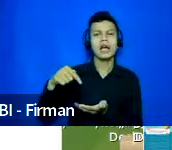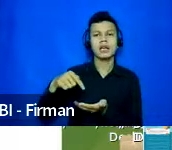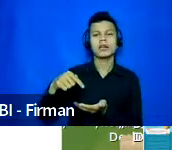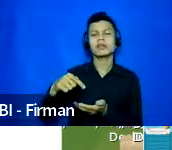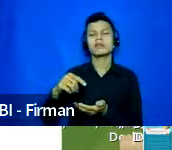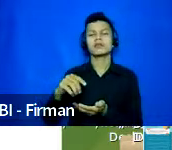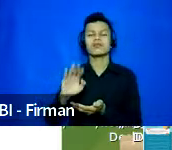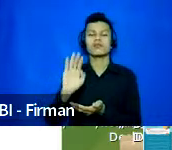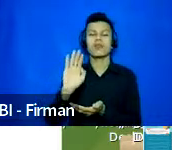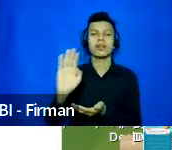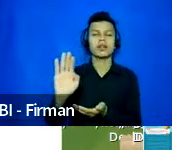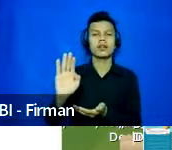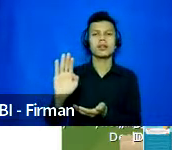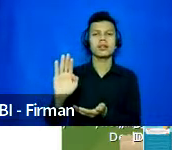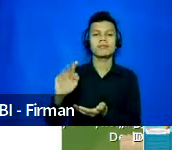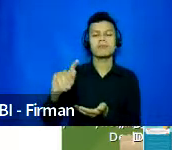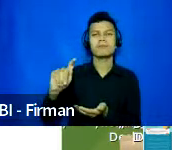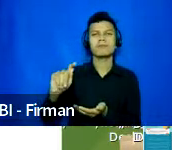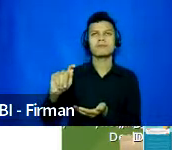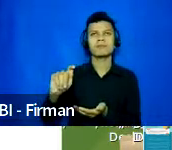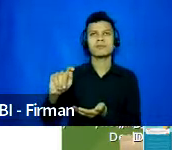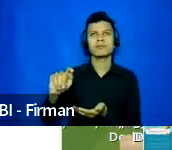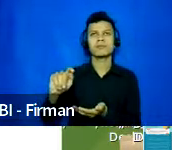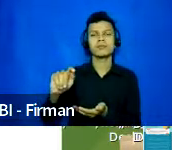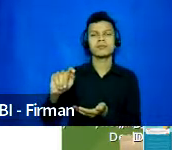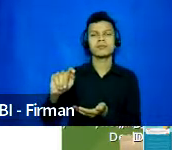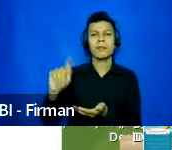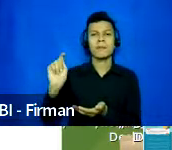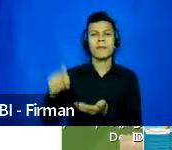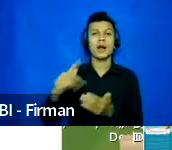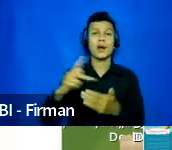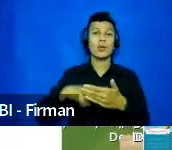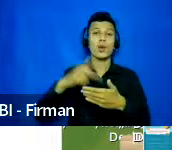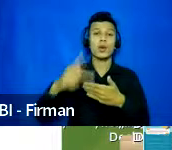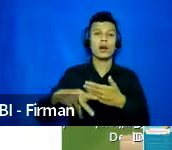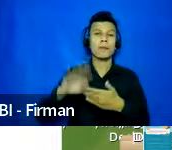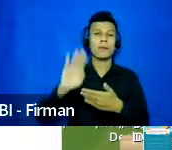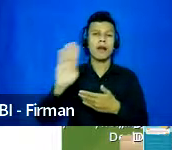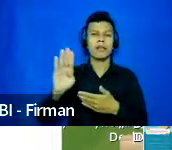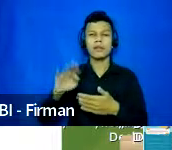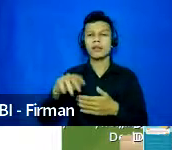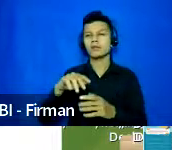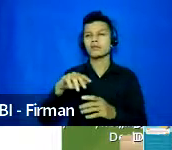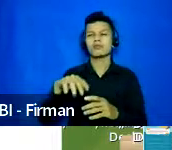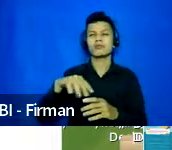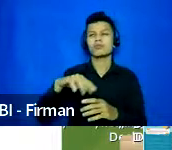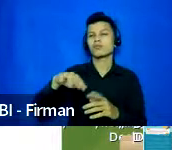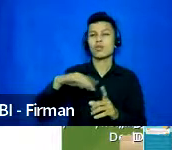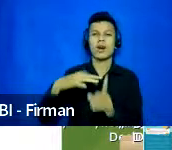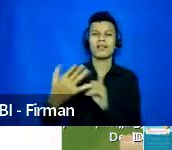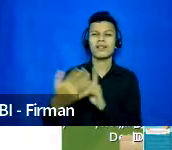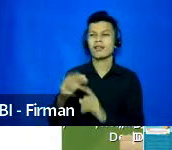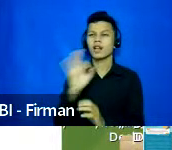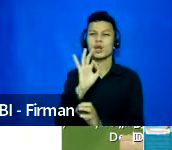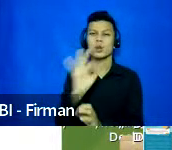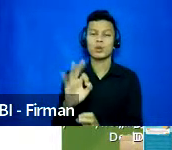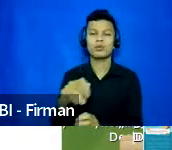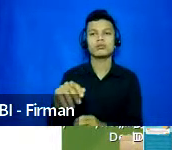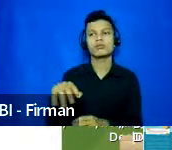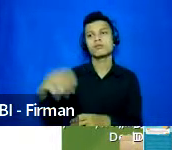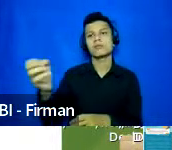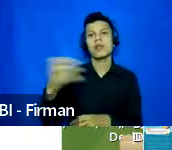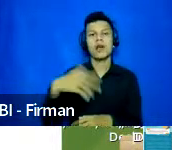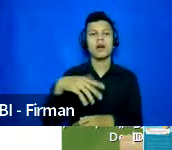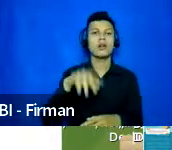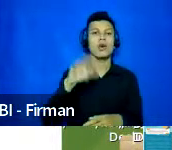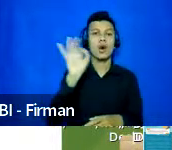families and making them logged into debt. And the government of India issued an advisory saying that the parents need to be very careful of the claims made